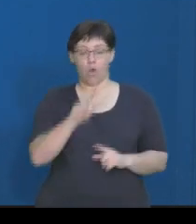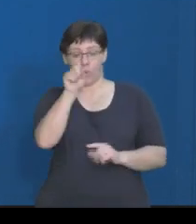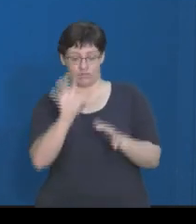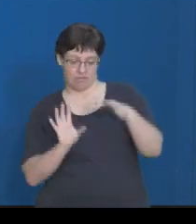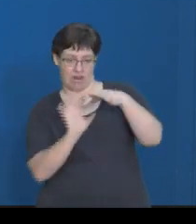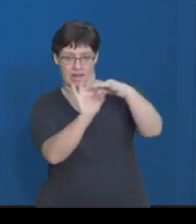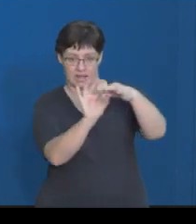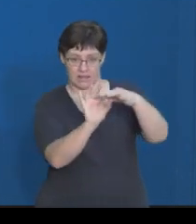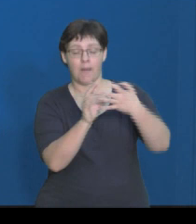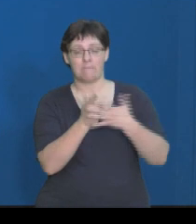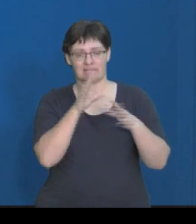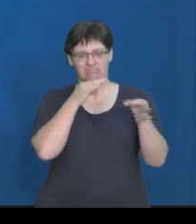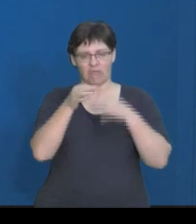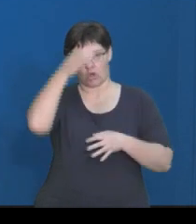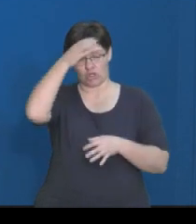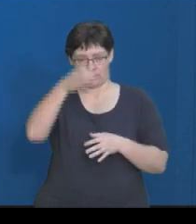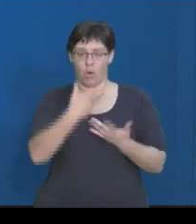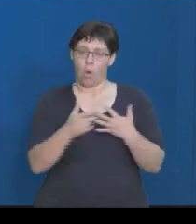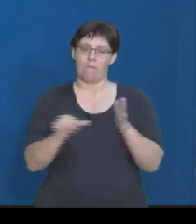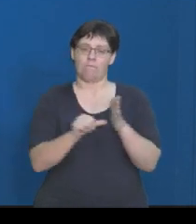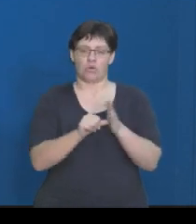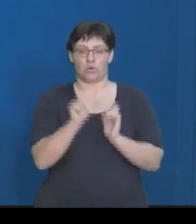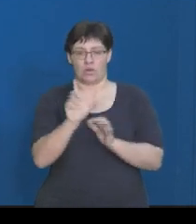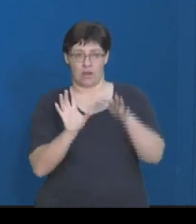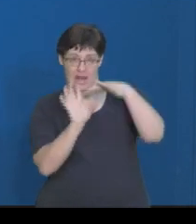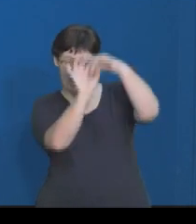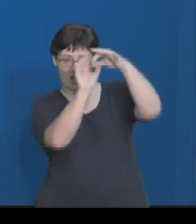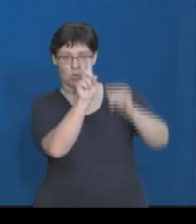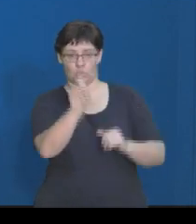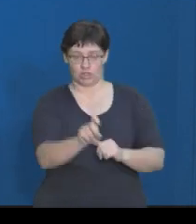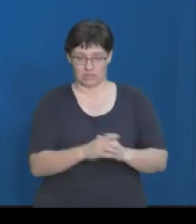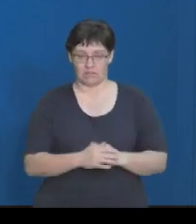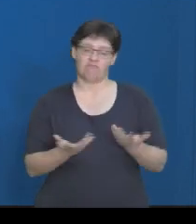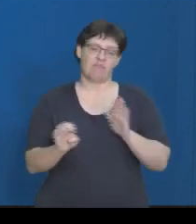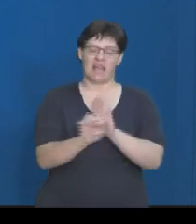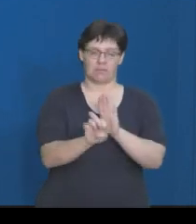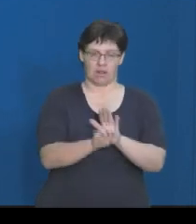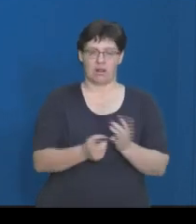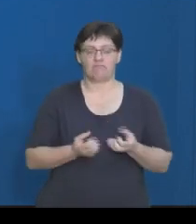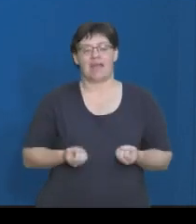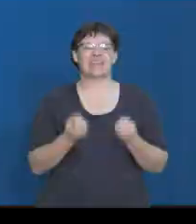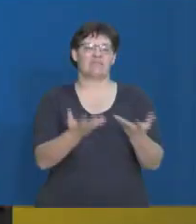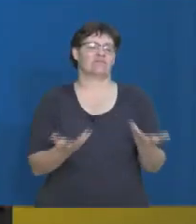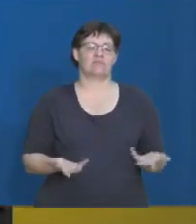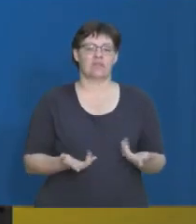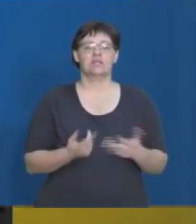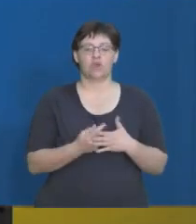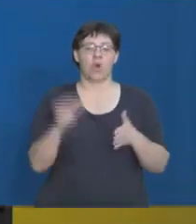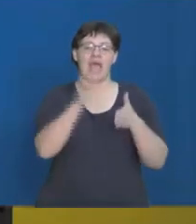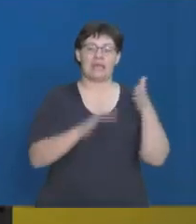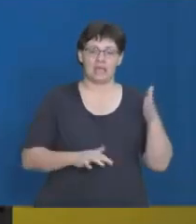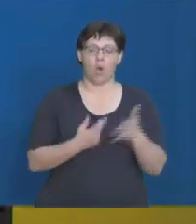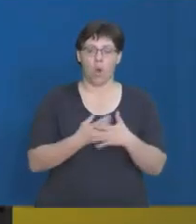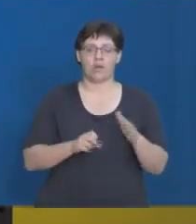there. So you need to define a concept or a keyword that appears in the question. For example, if you are given maybe an essay